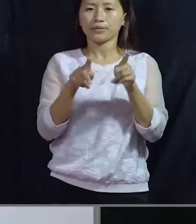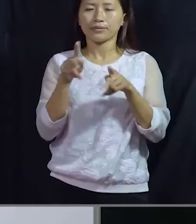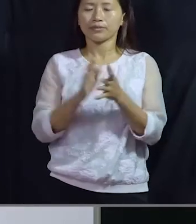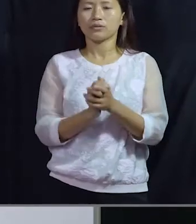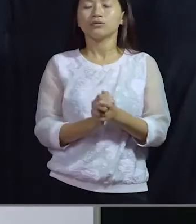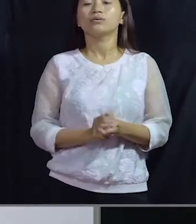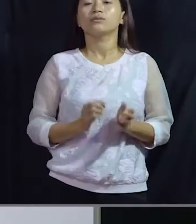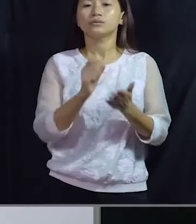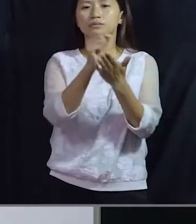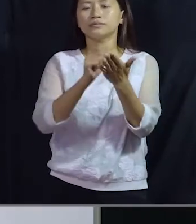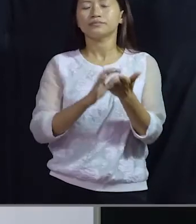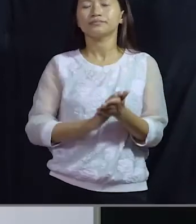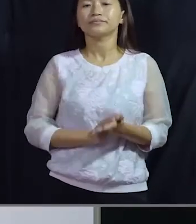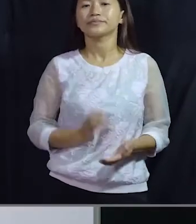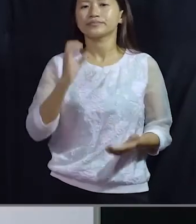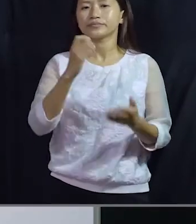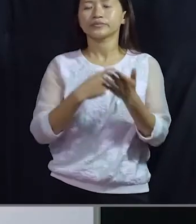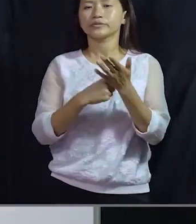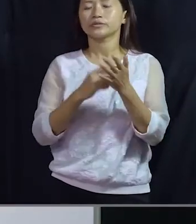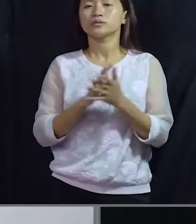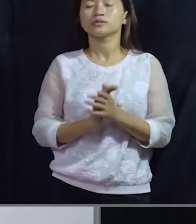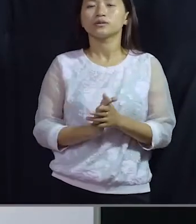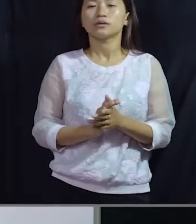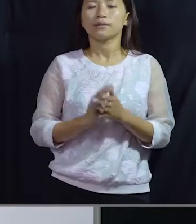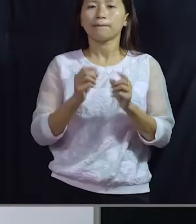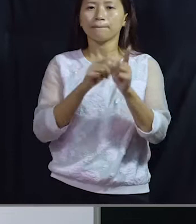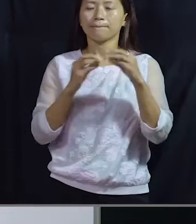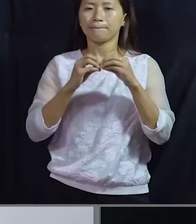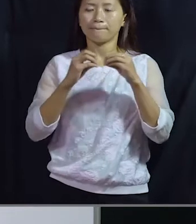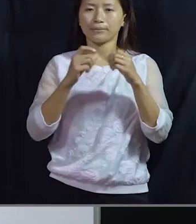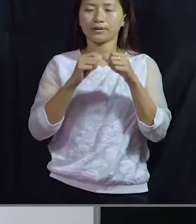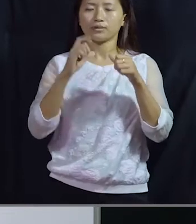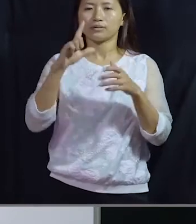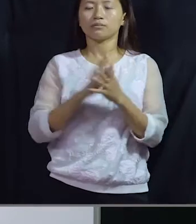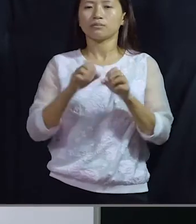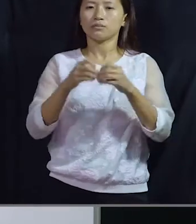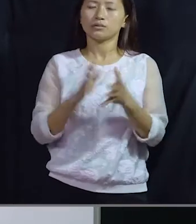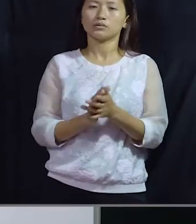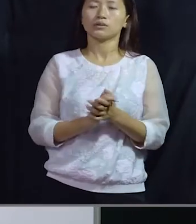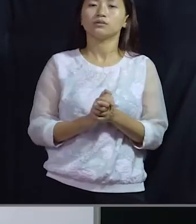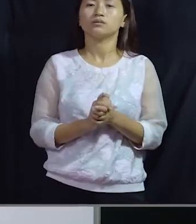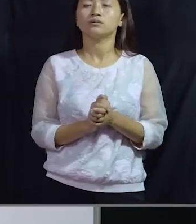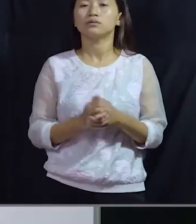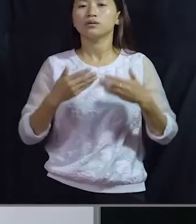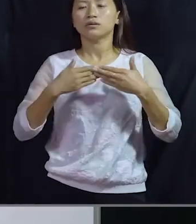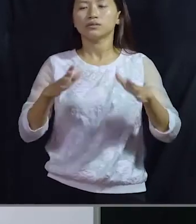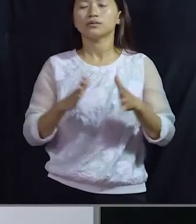So on the credit side, let's see. By balance brought down. This is an opening